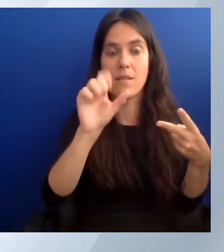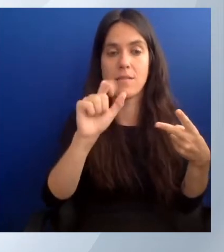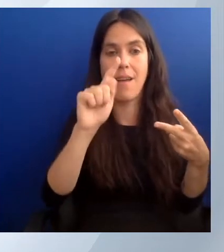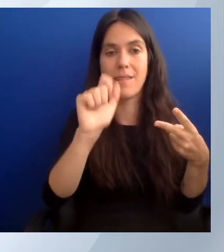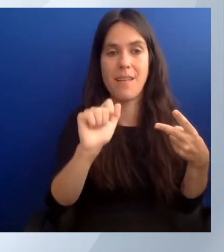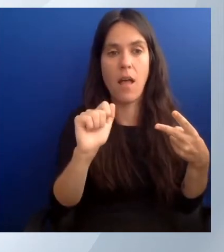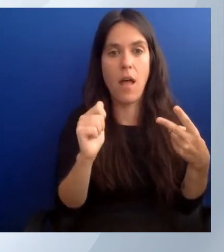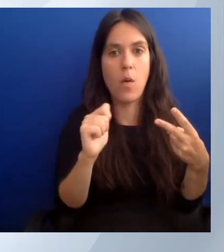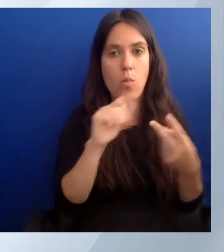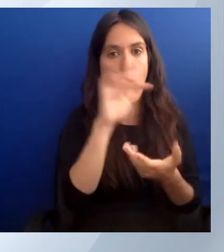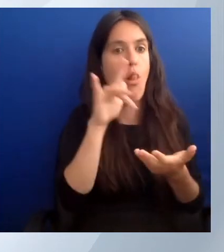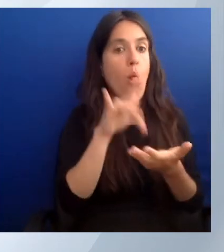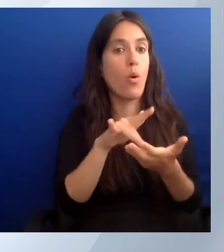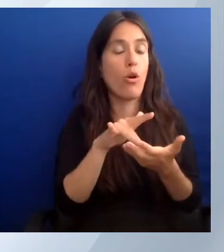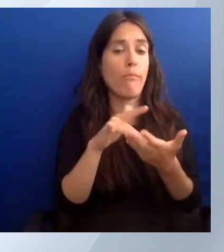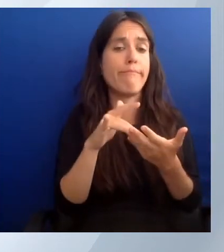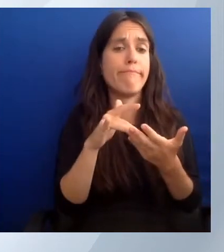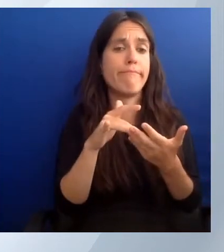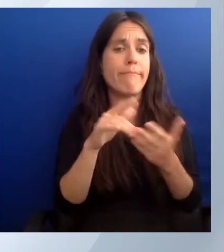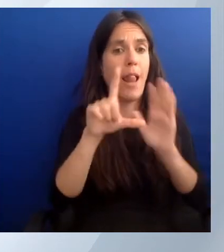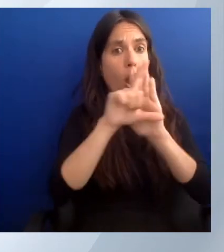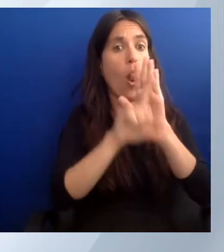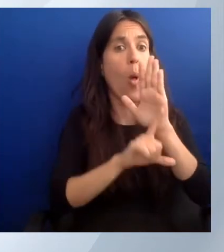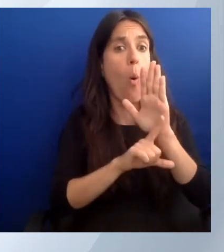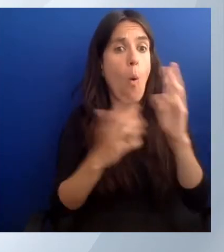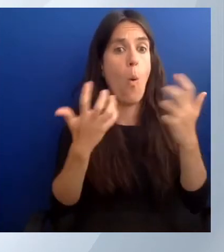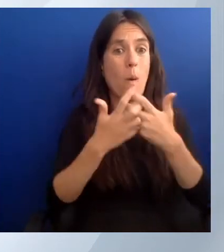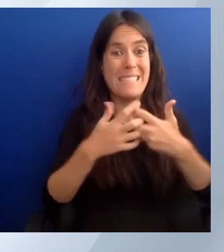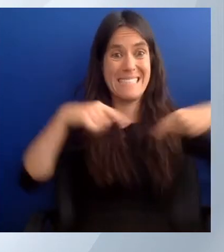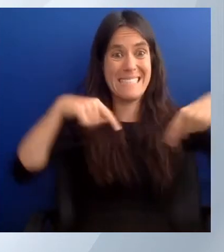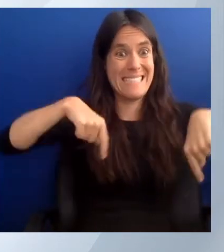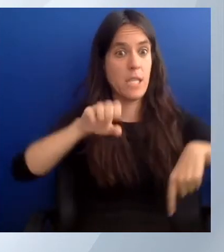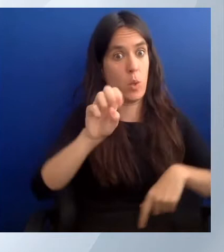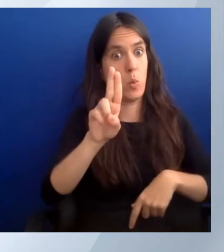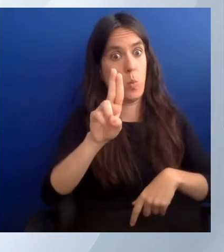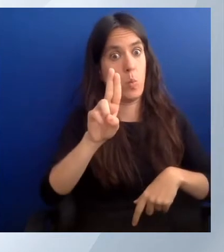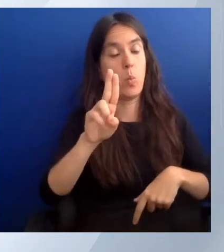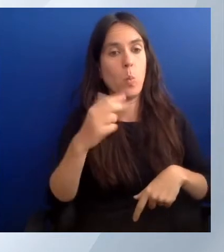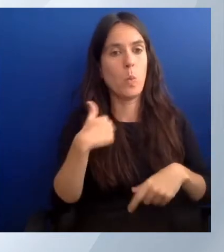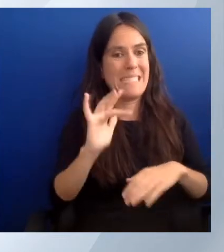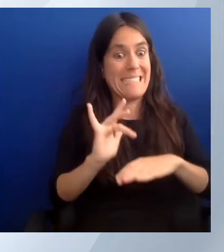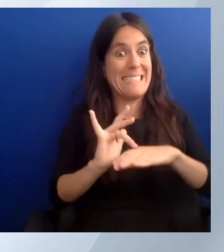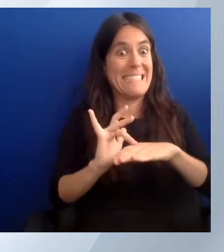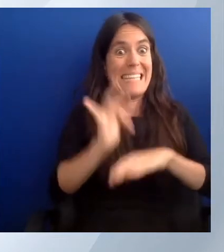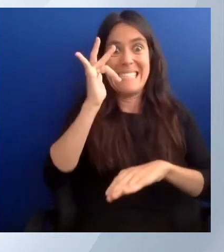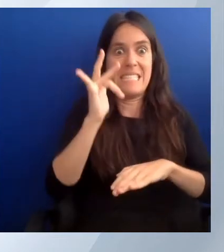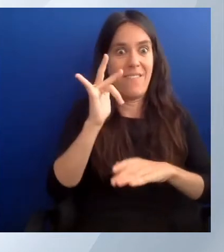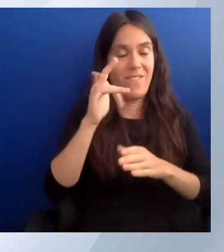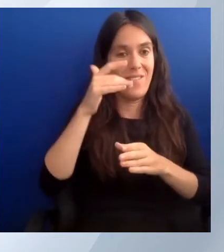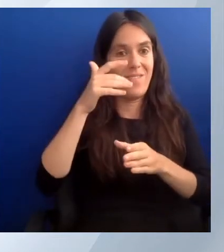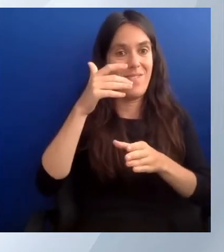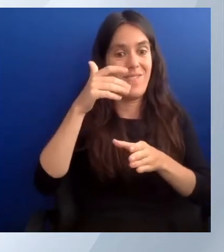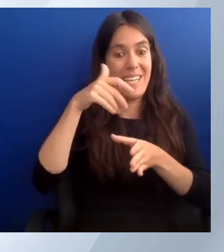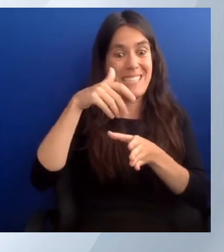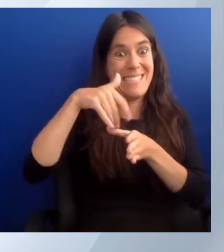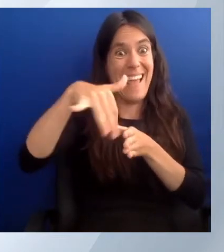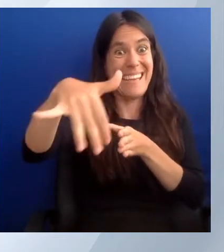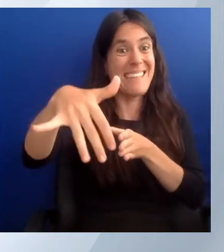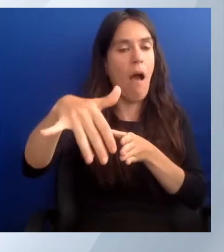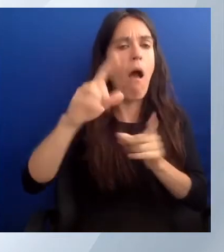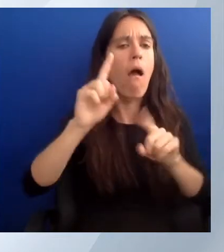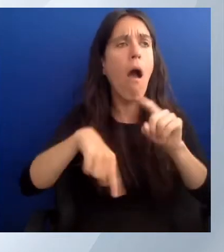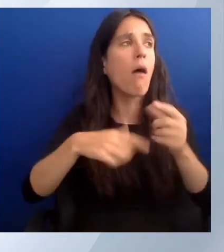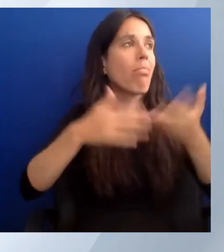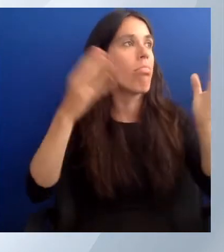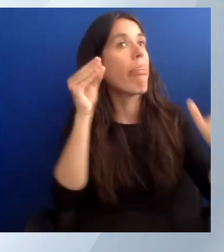compliance laws. Here in the EU, if we're storing sensitive data, we can't store it anywhere around the world. We have to store it in specific